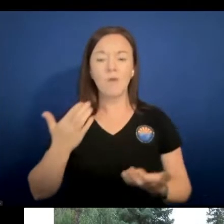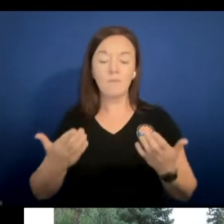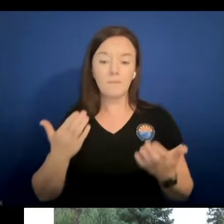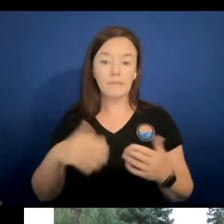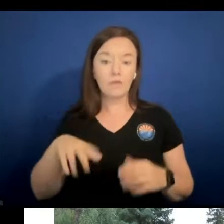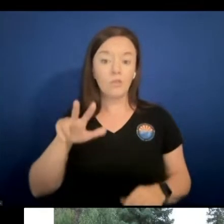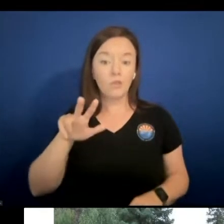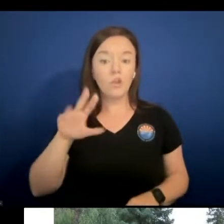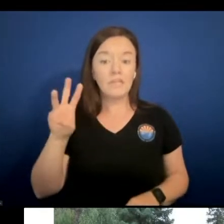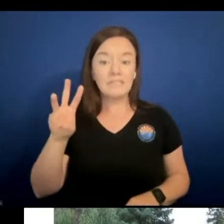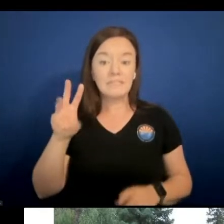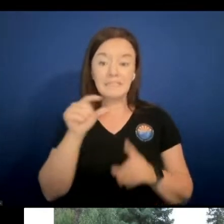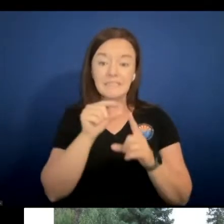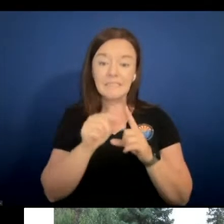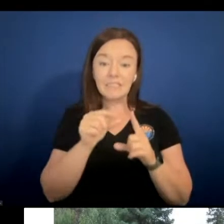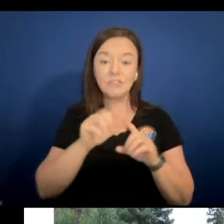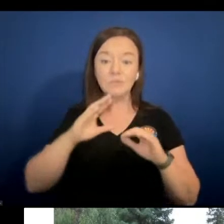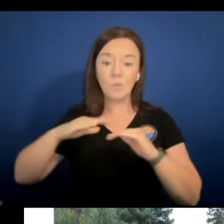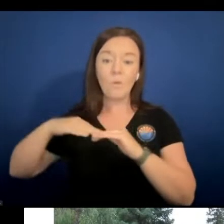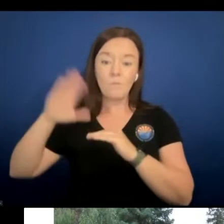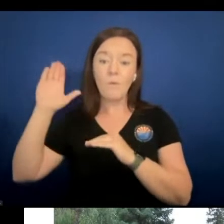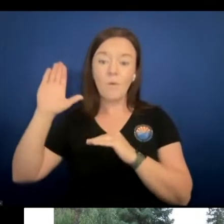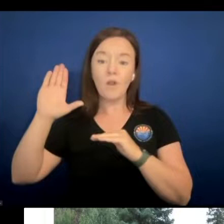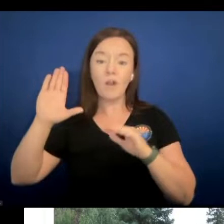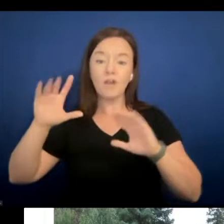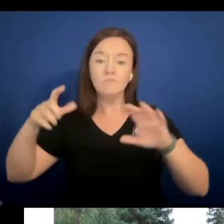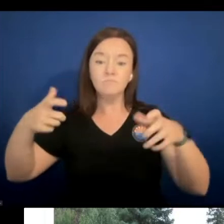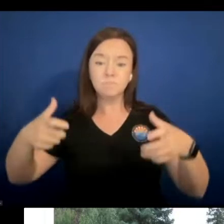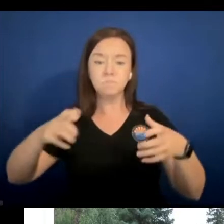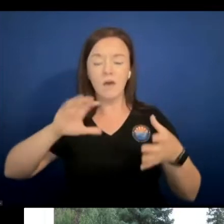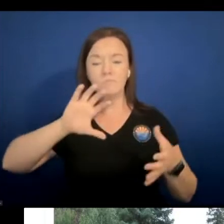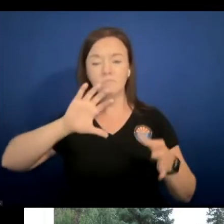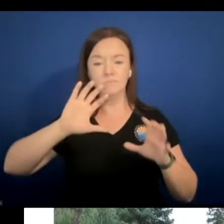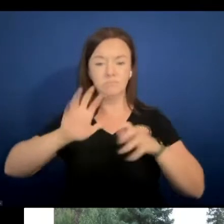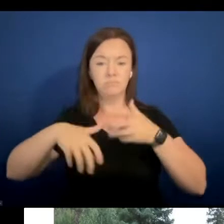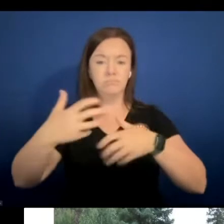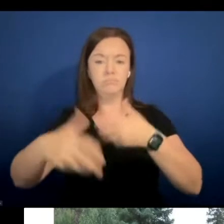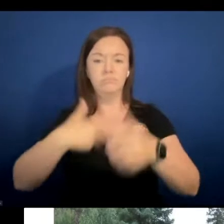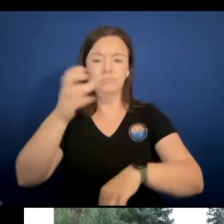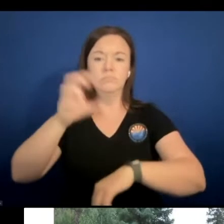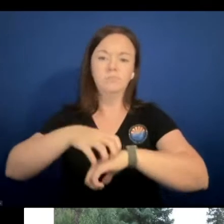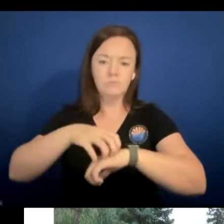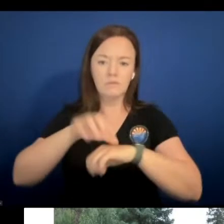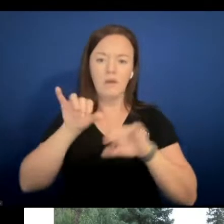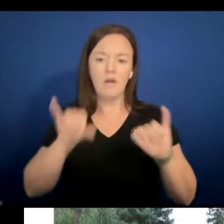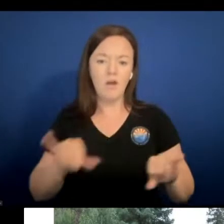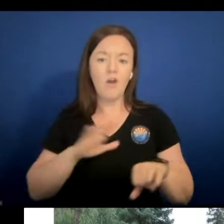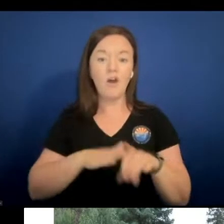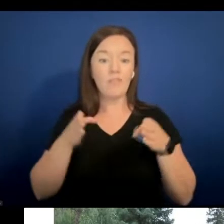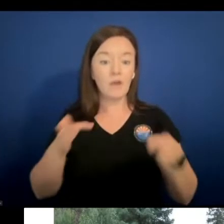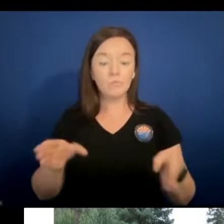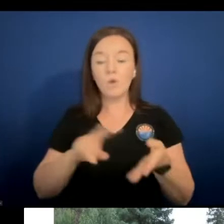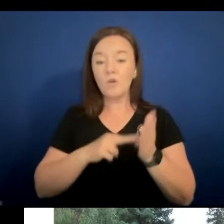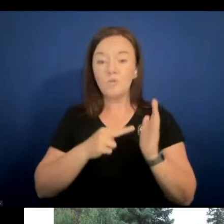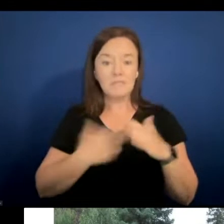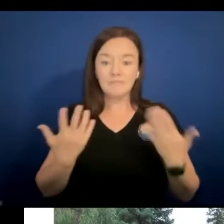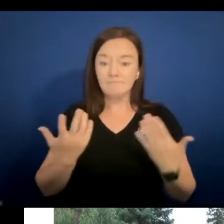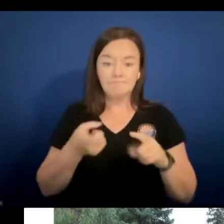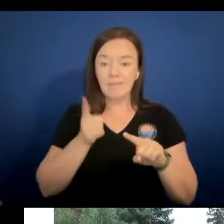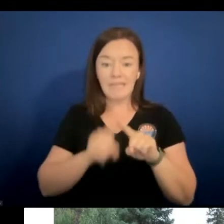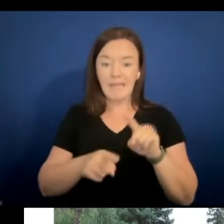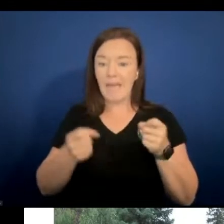in size or more, that have fallen on the road. And that makes that road very difficult